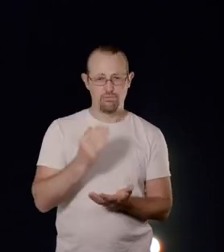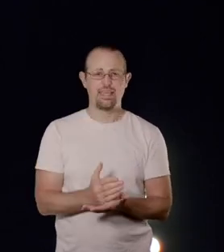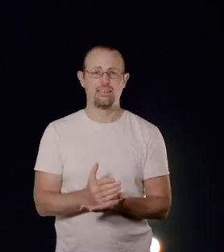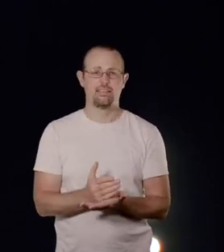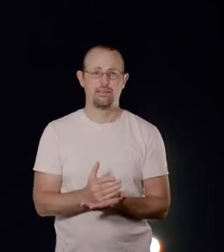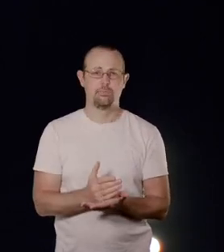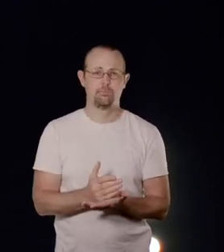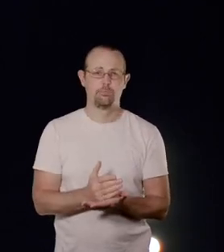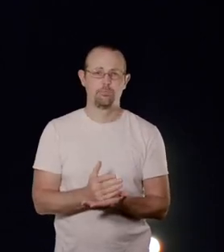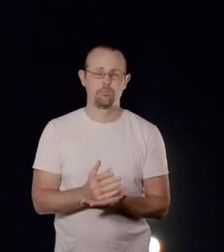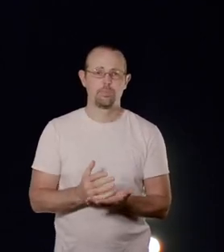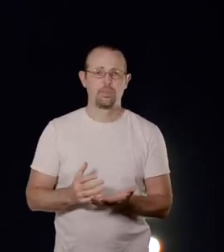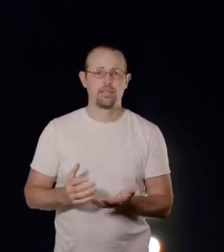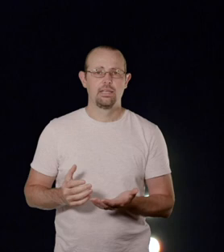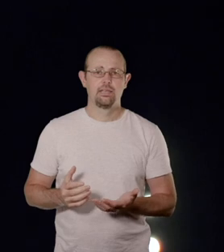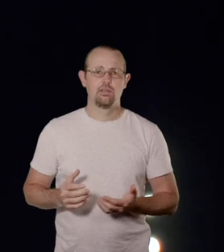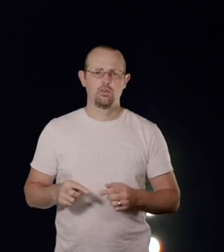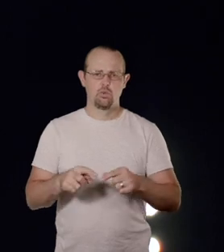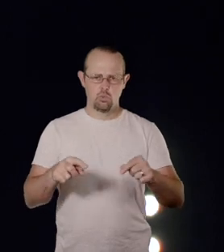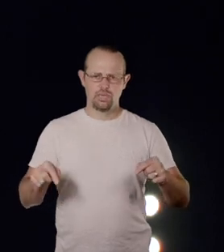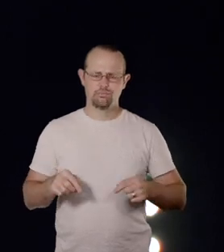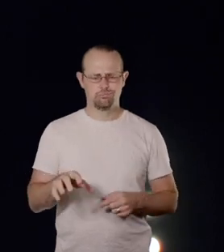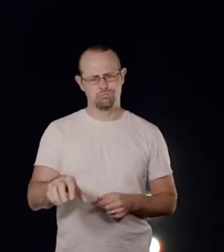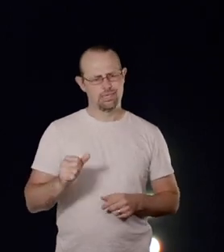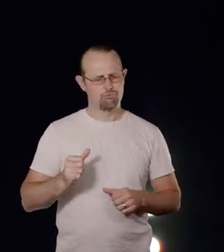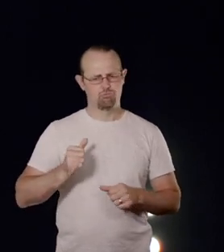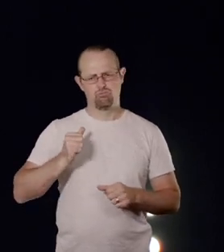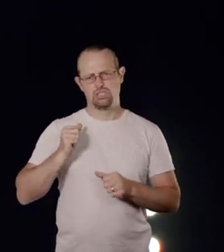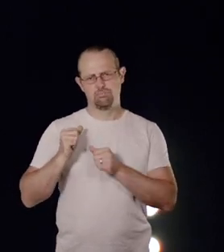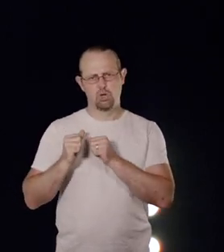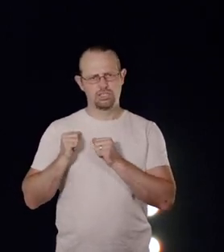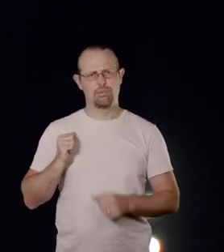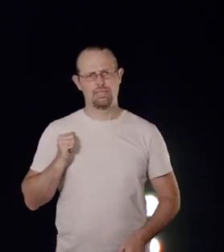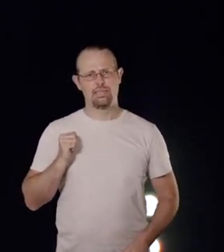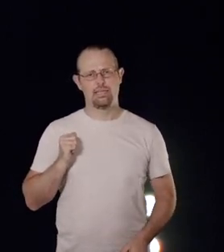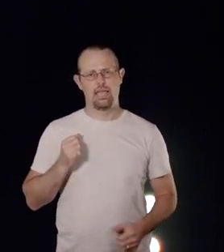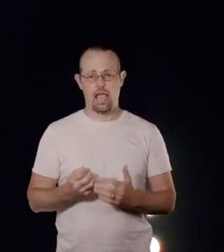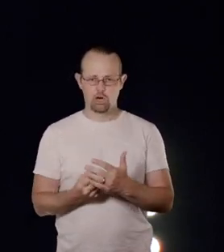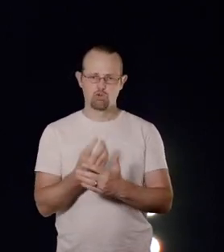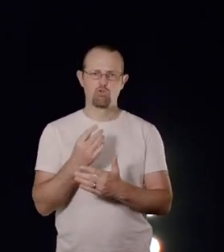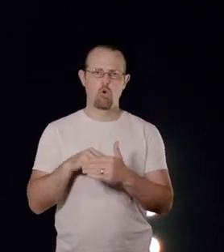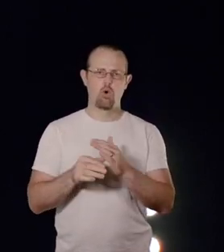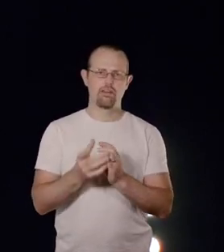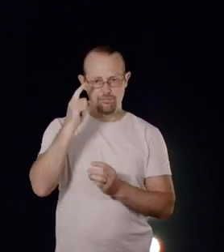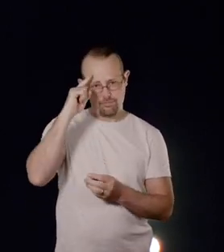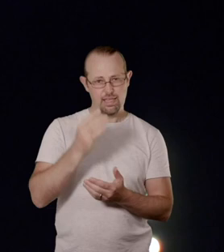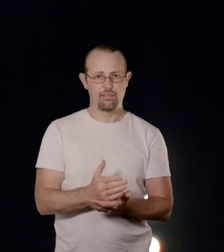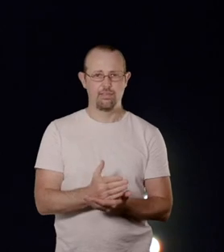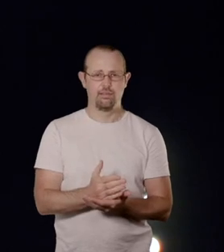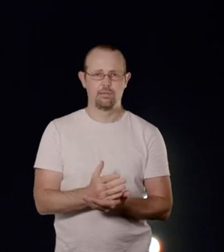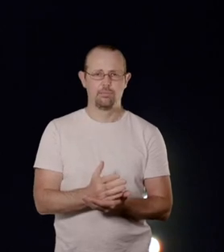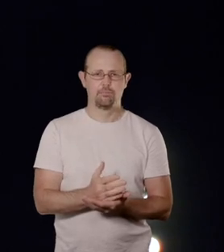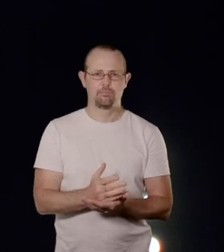ownership for and take responsibility for and grow. I was sharing recently with the worship